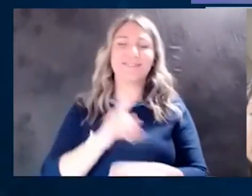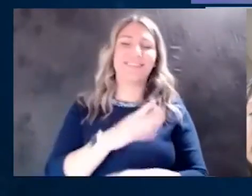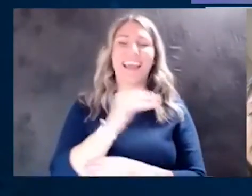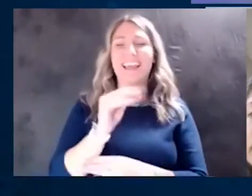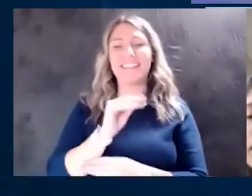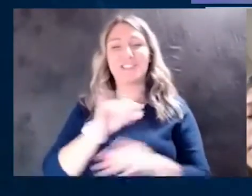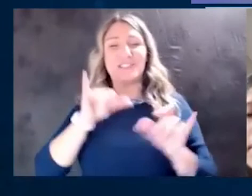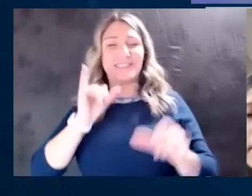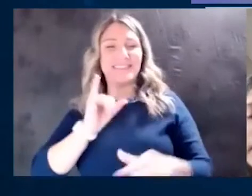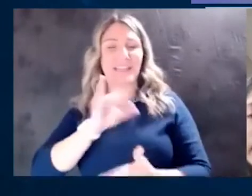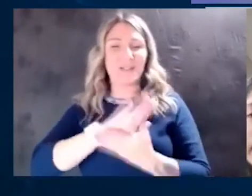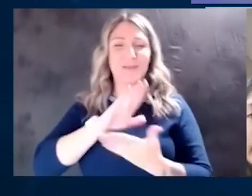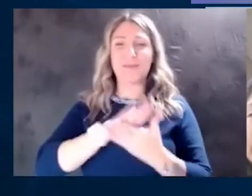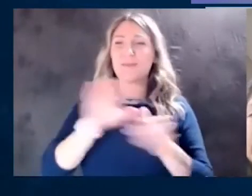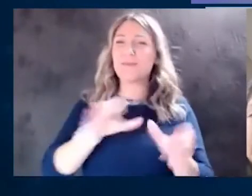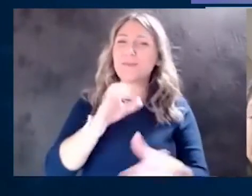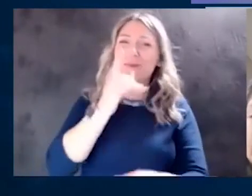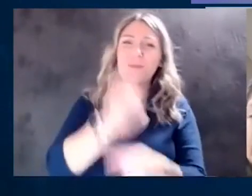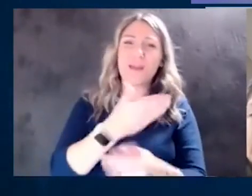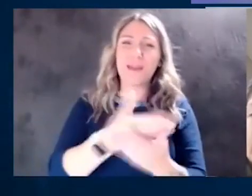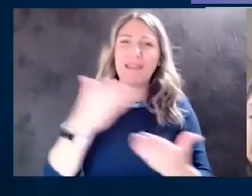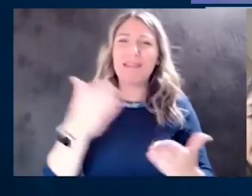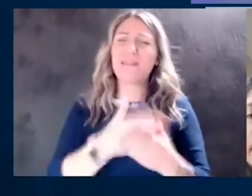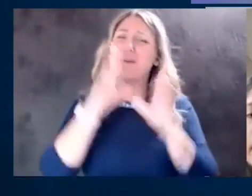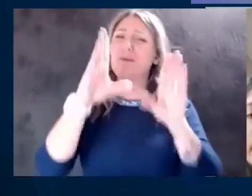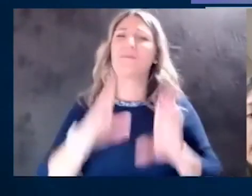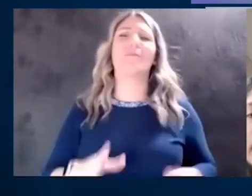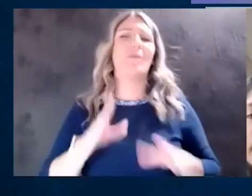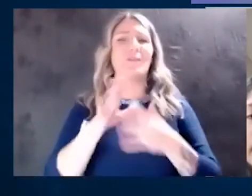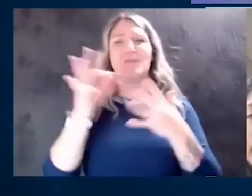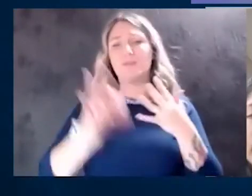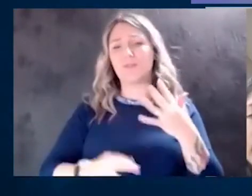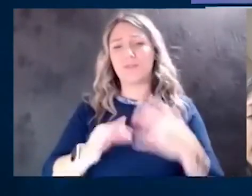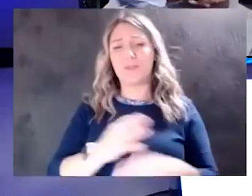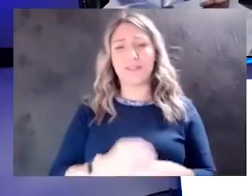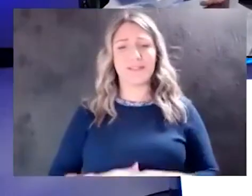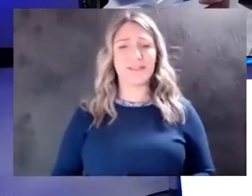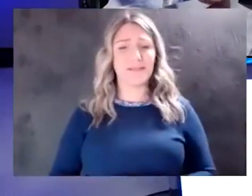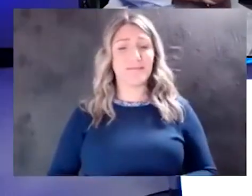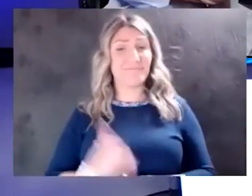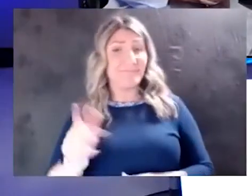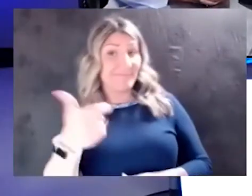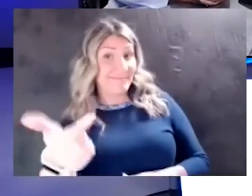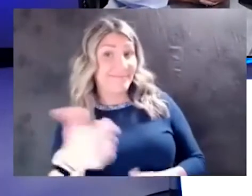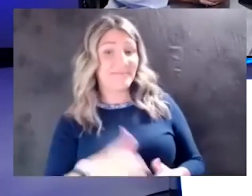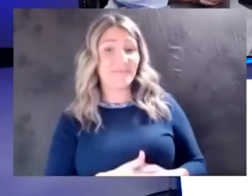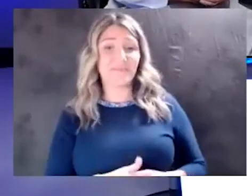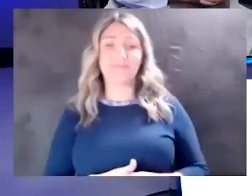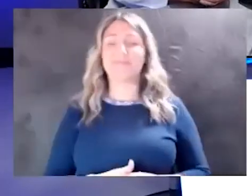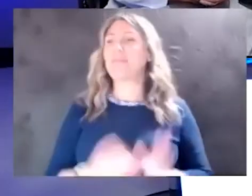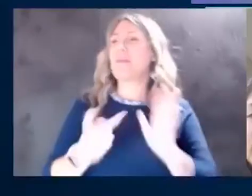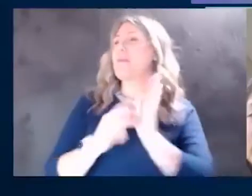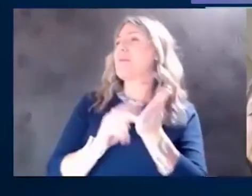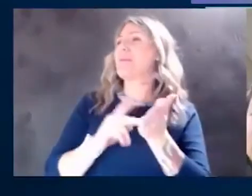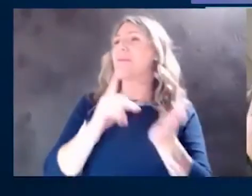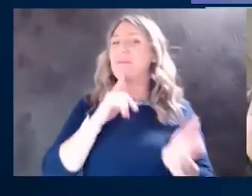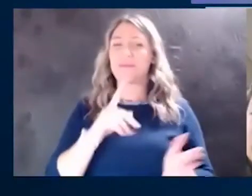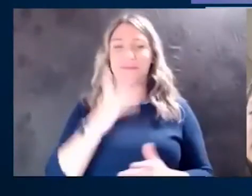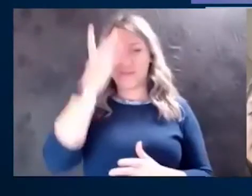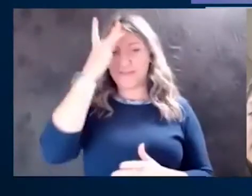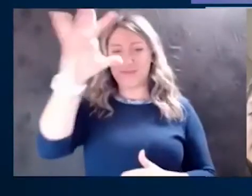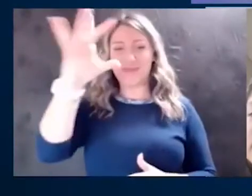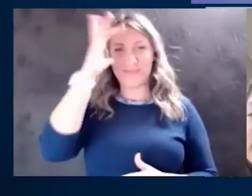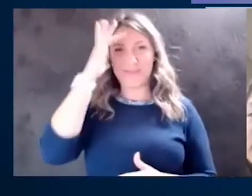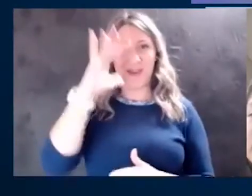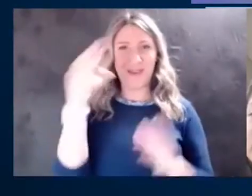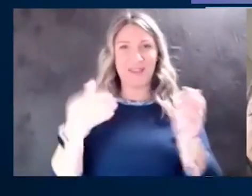doing the right thing. Great choices. Thank you all for being part of it. Yeah, I mean, such young, bright, and insightful guests we had today.